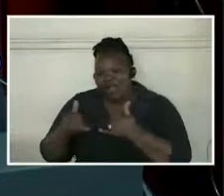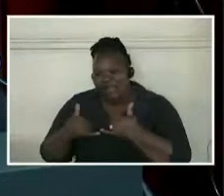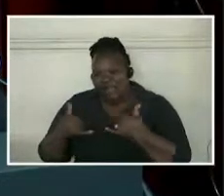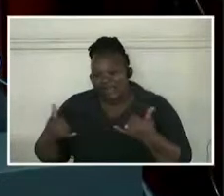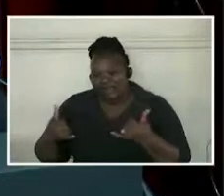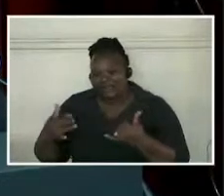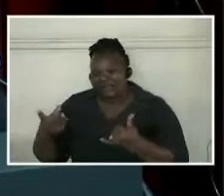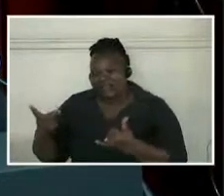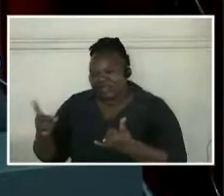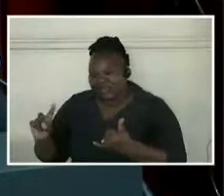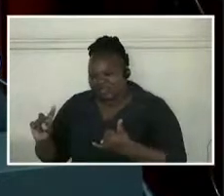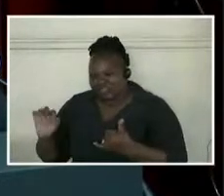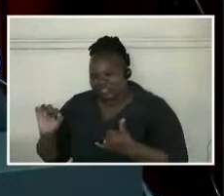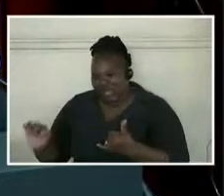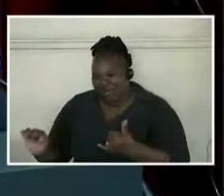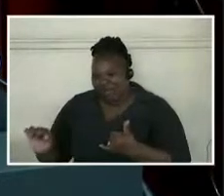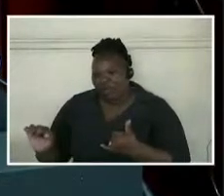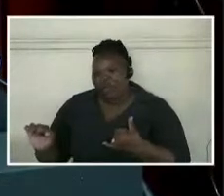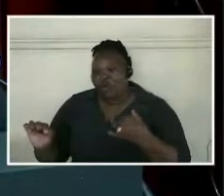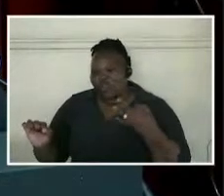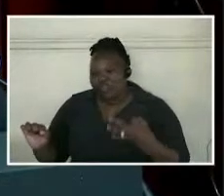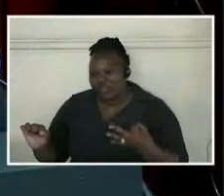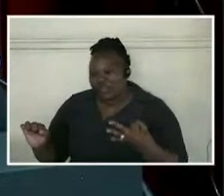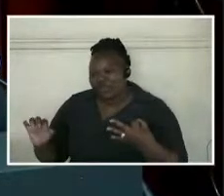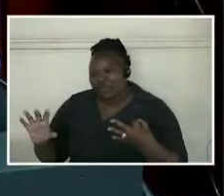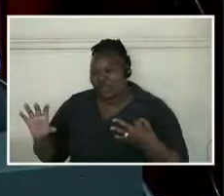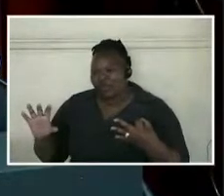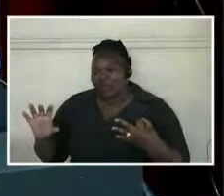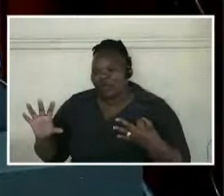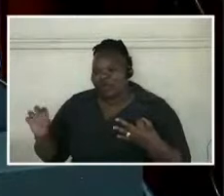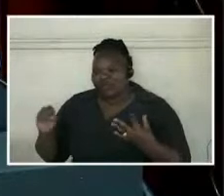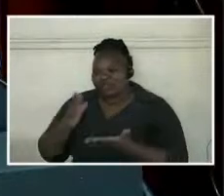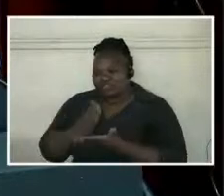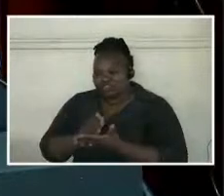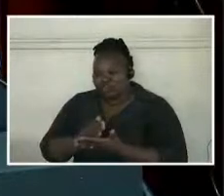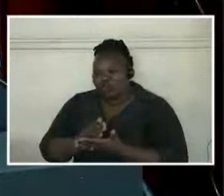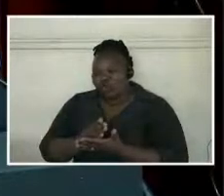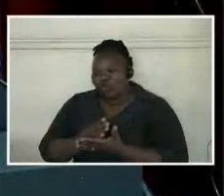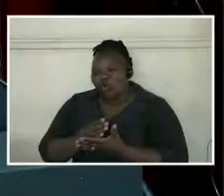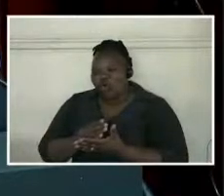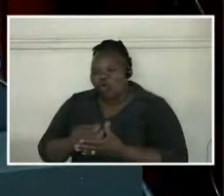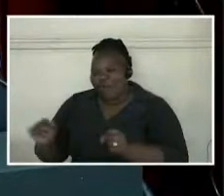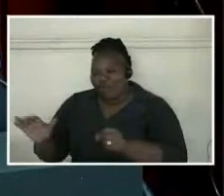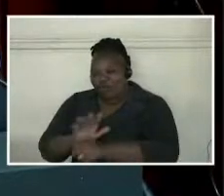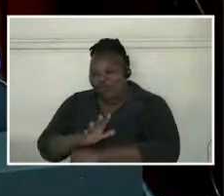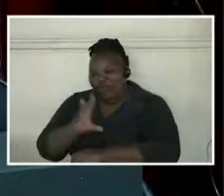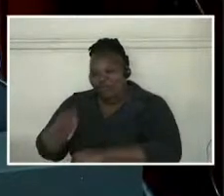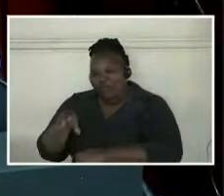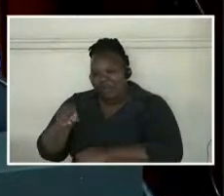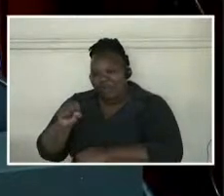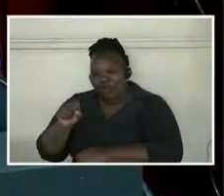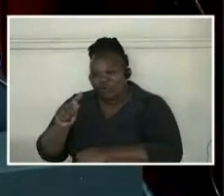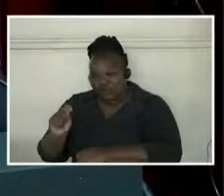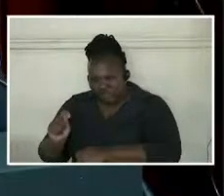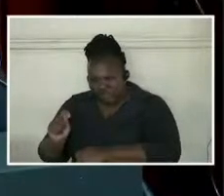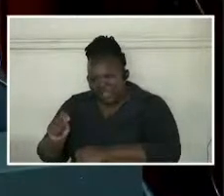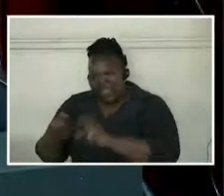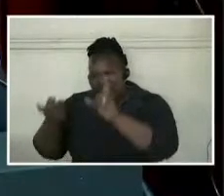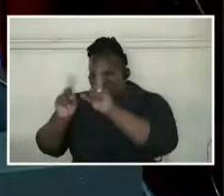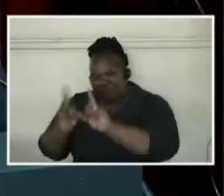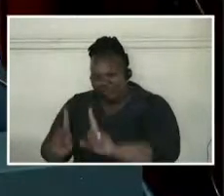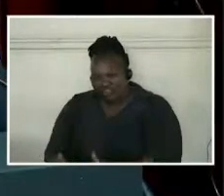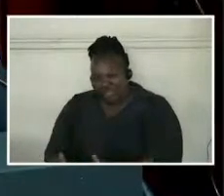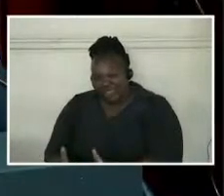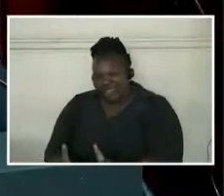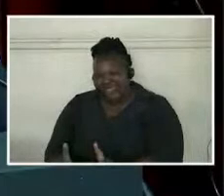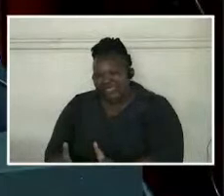direction three ensure that the feeling of the budget at critical vacant post especially that those those